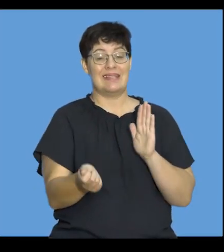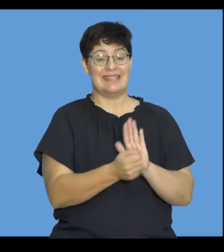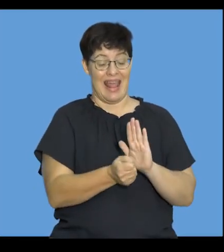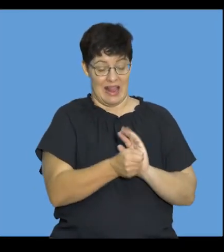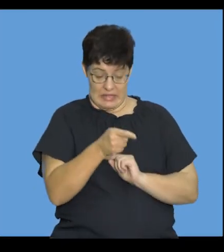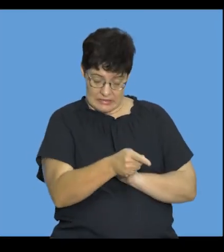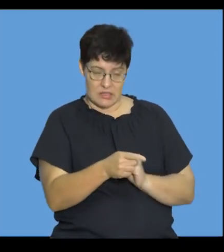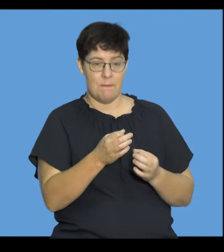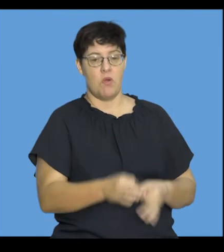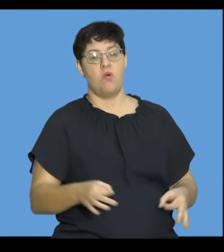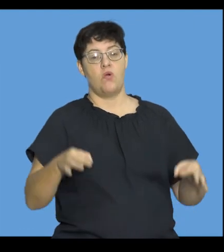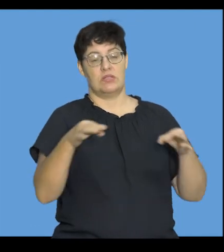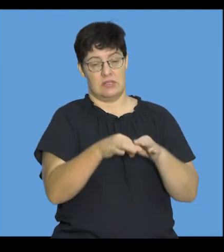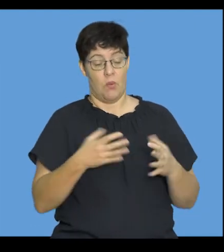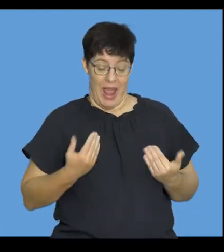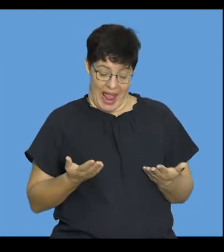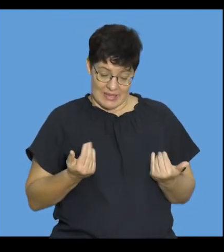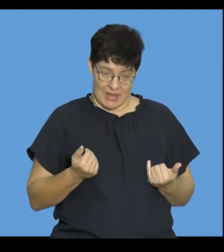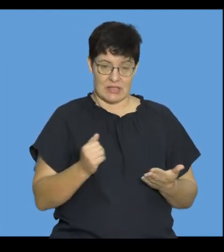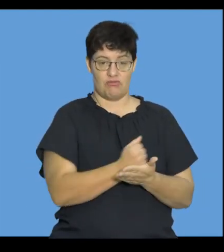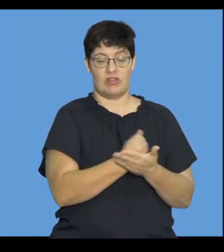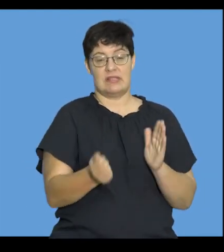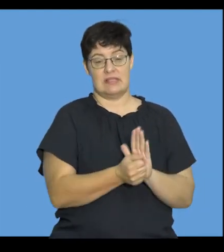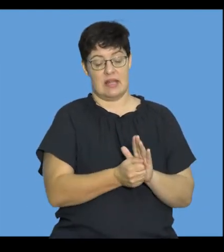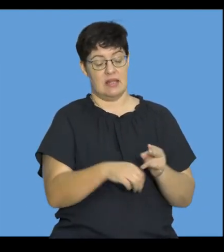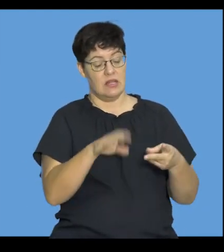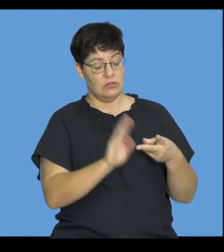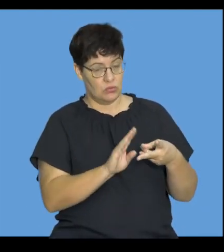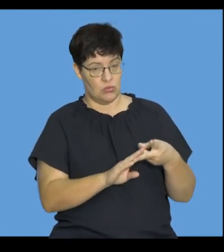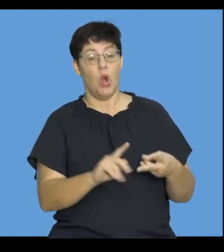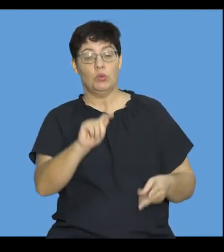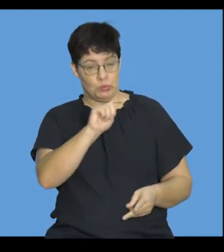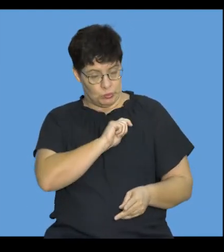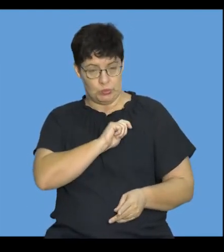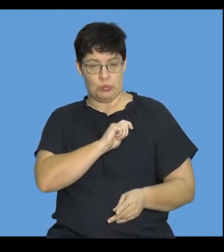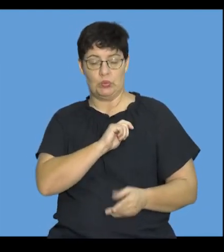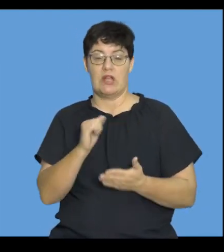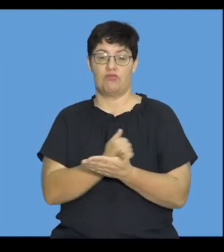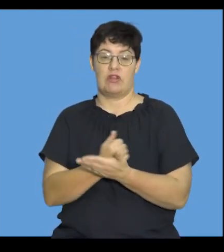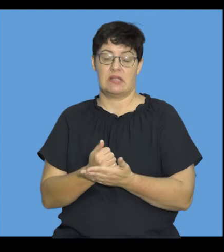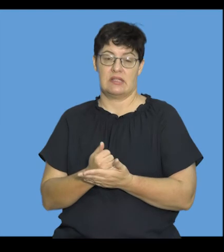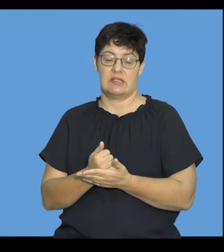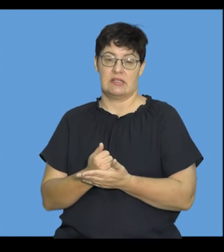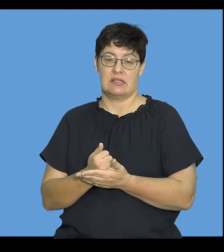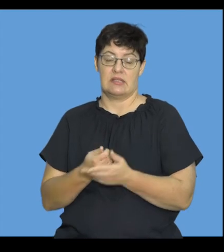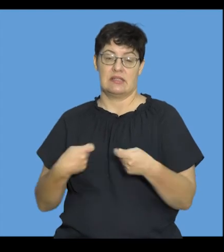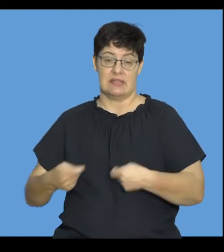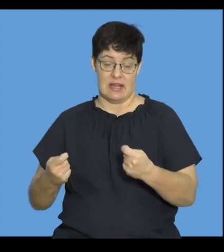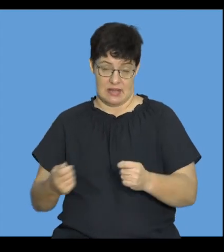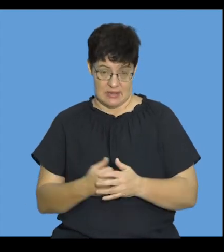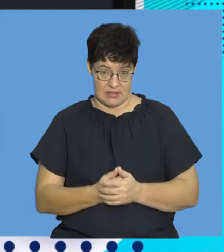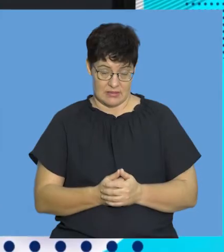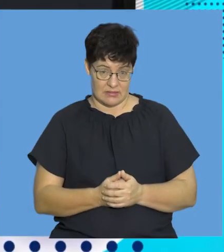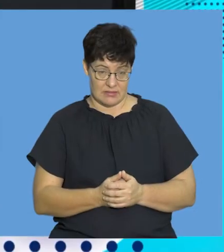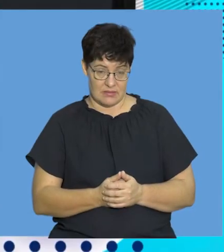sales, your expected credit sales, and two, the actual credit sales. So this is